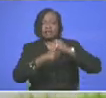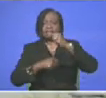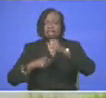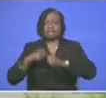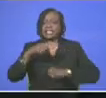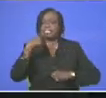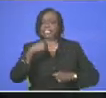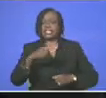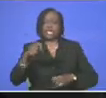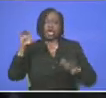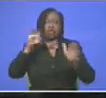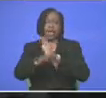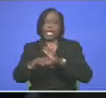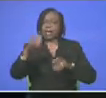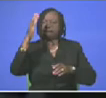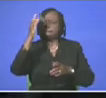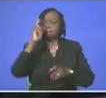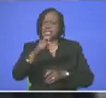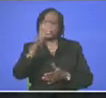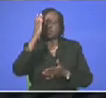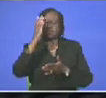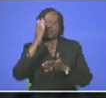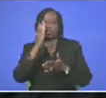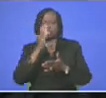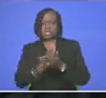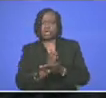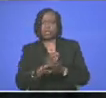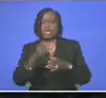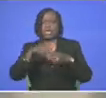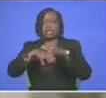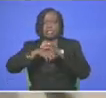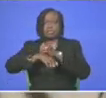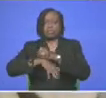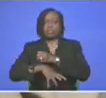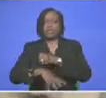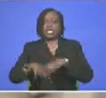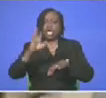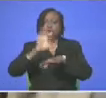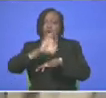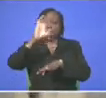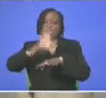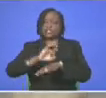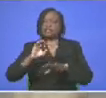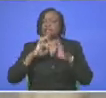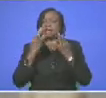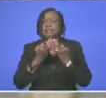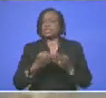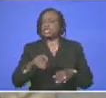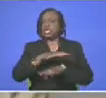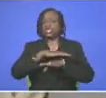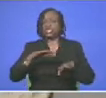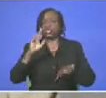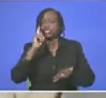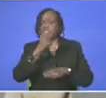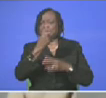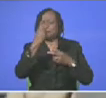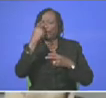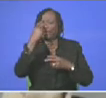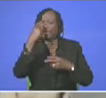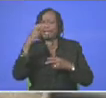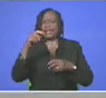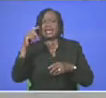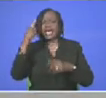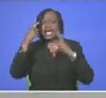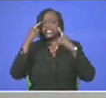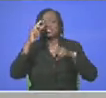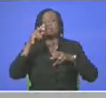that crime must be nipped at the root, the Prime Minister cautioned families not to turn a blind eye to relatives involved in criminal